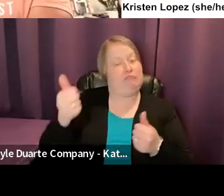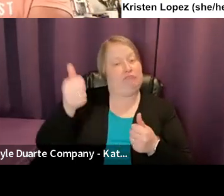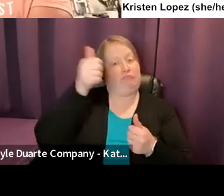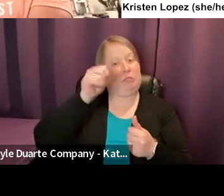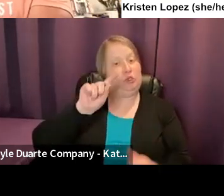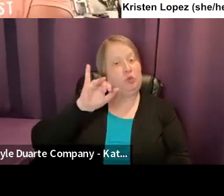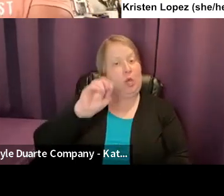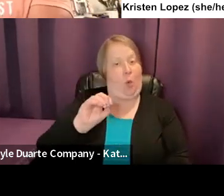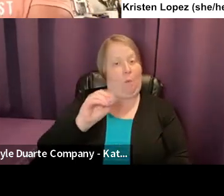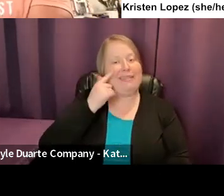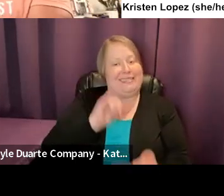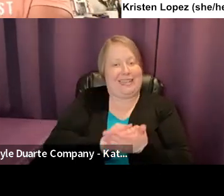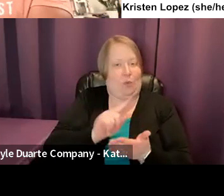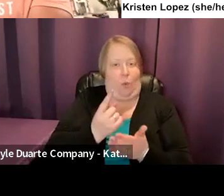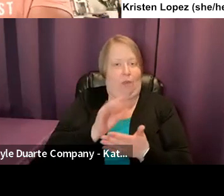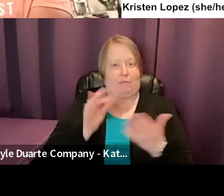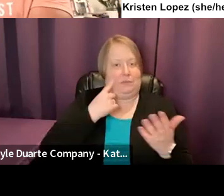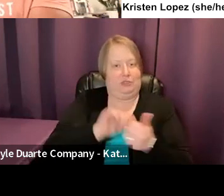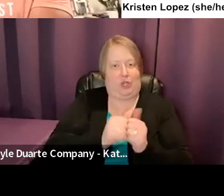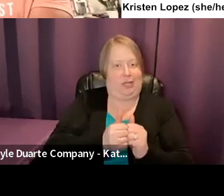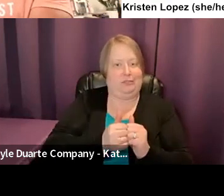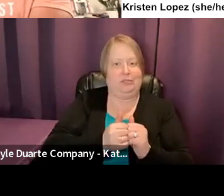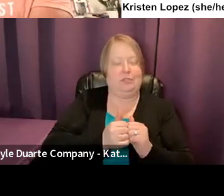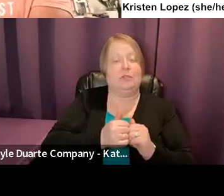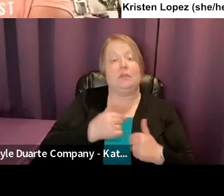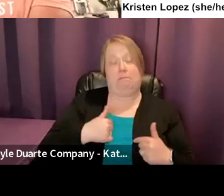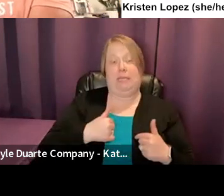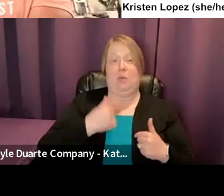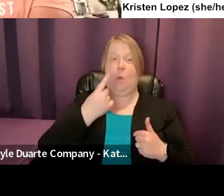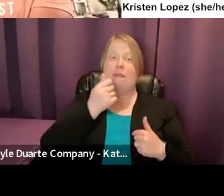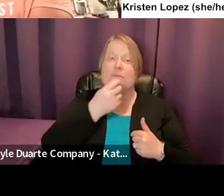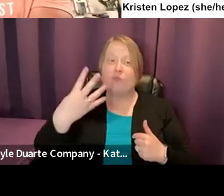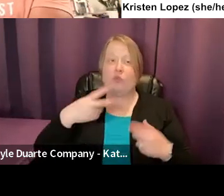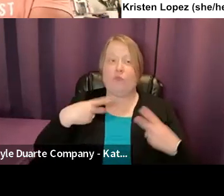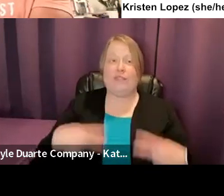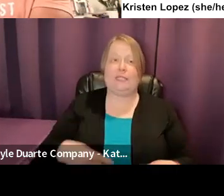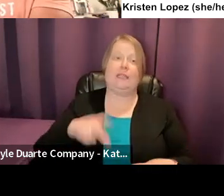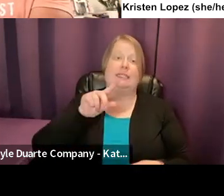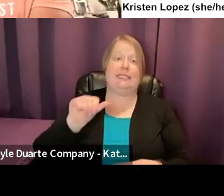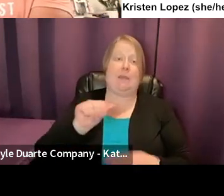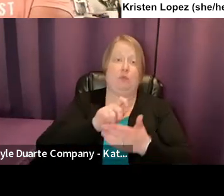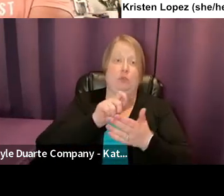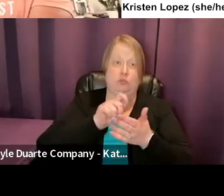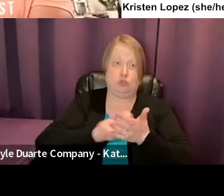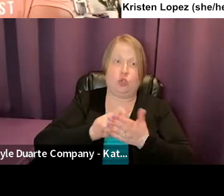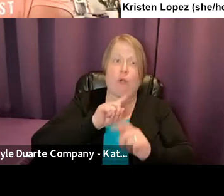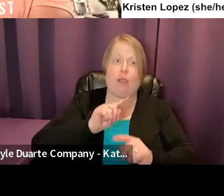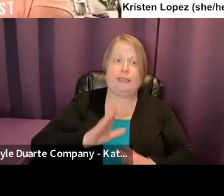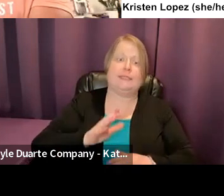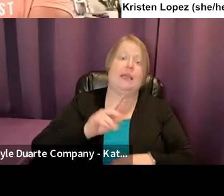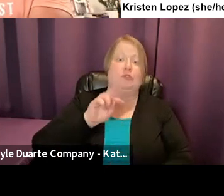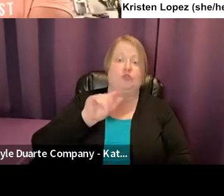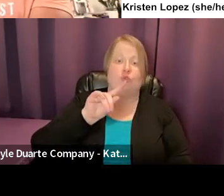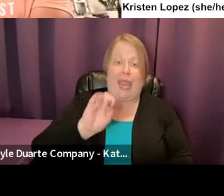change. So, you know, for me, as somebody who is one of the few physically disabled journalists at a trade level, you know, I think there's